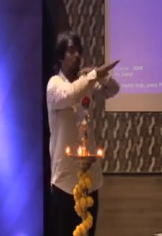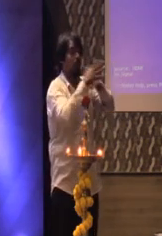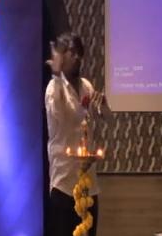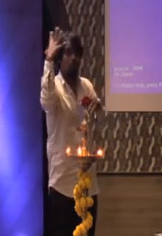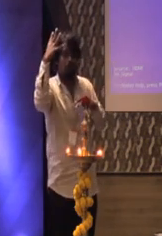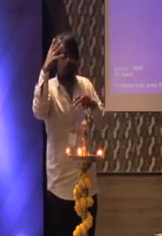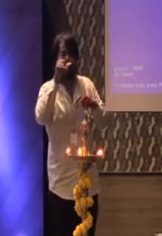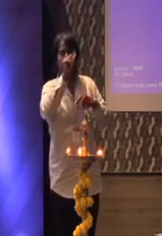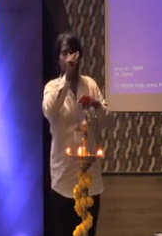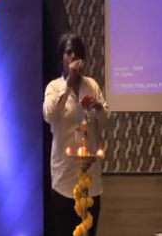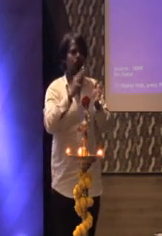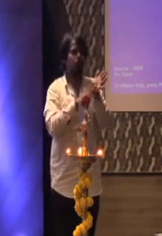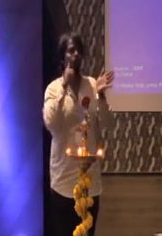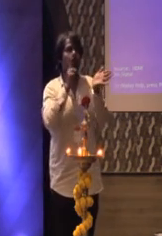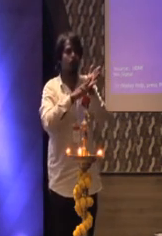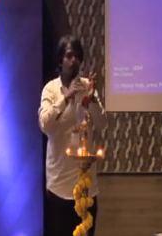10 minutes